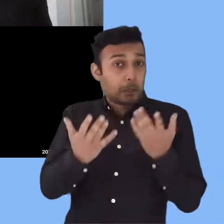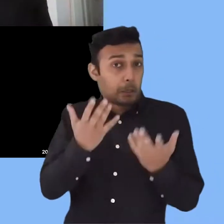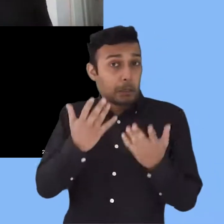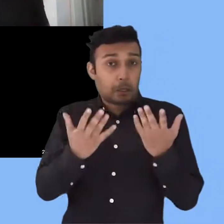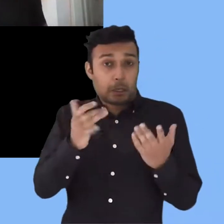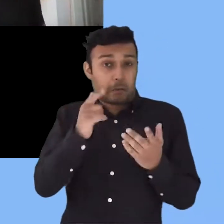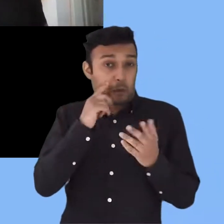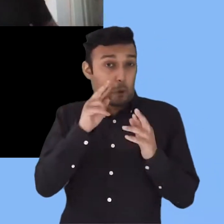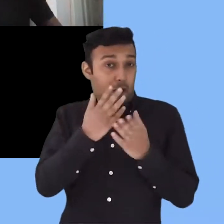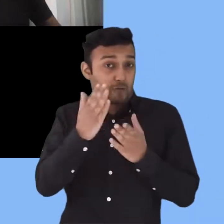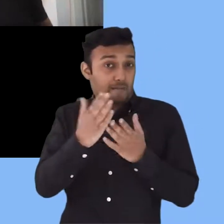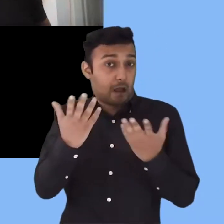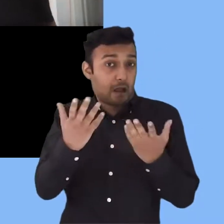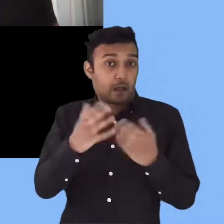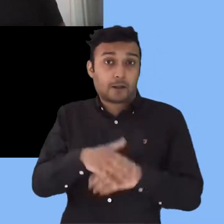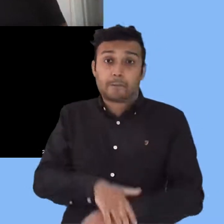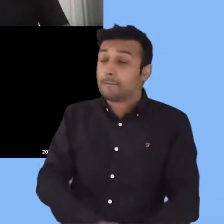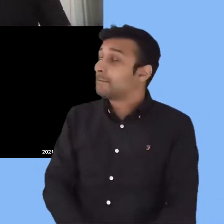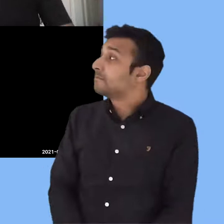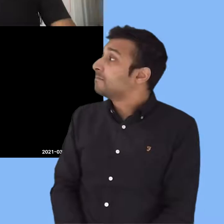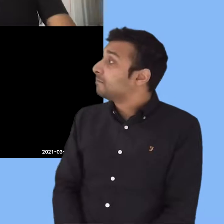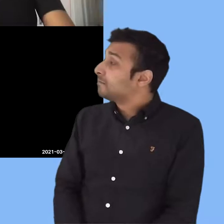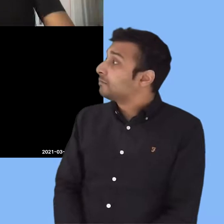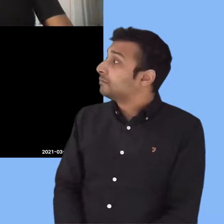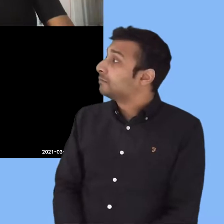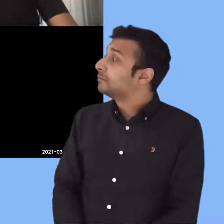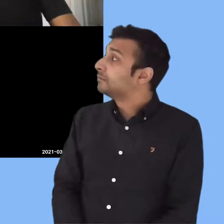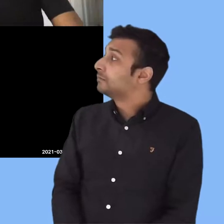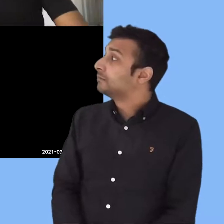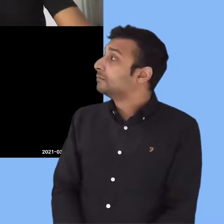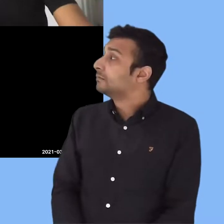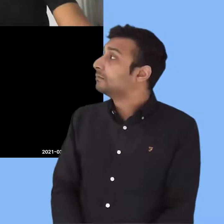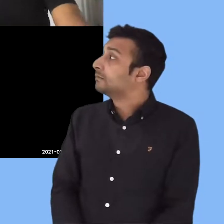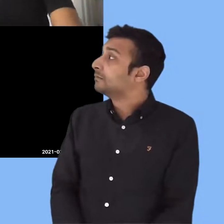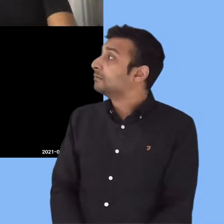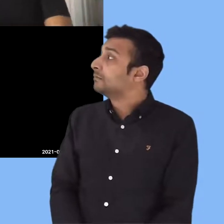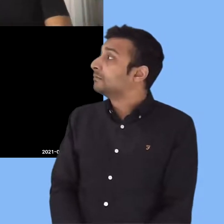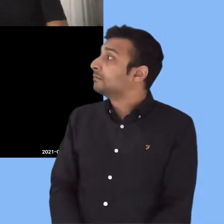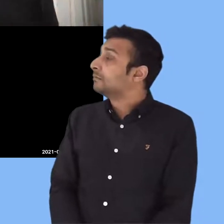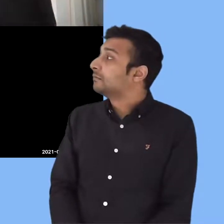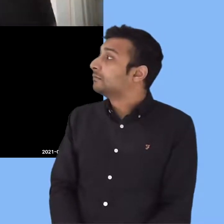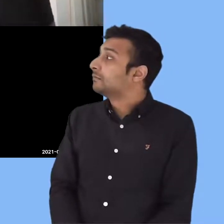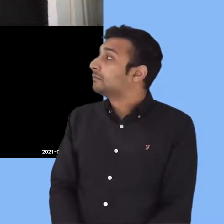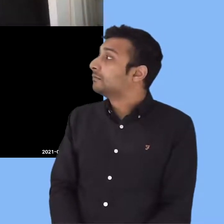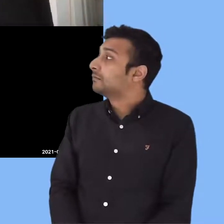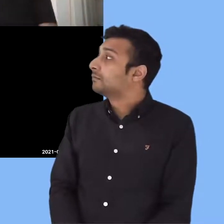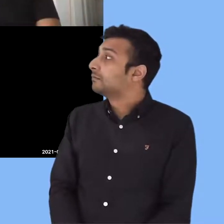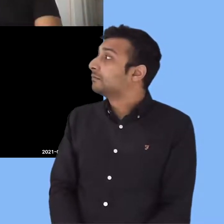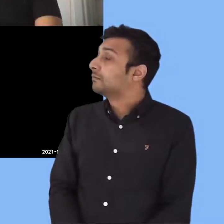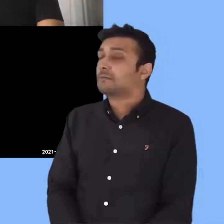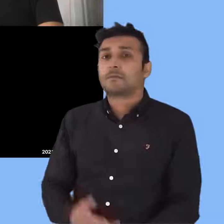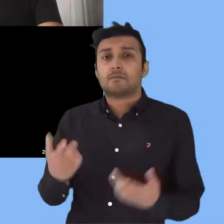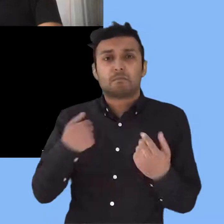helps in terms of clarification. Well, I don't think you can kind of, you know, bracket out opportunity